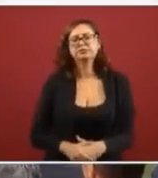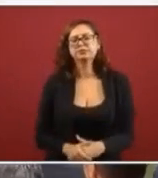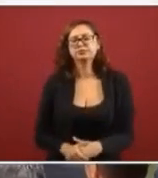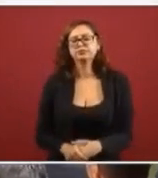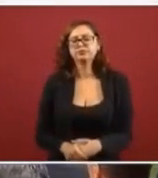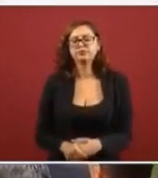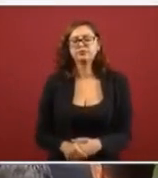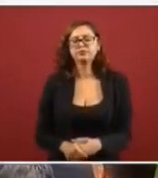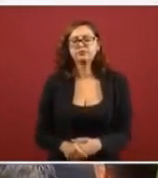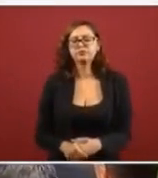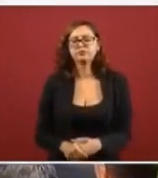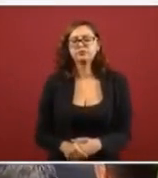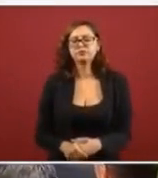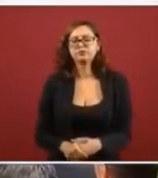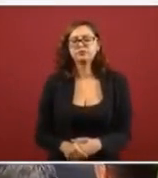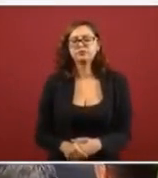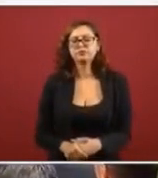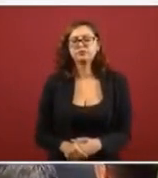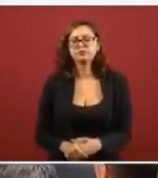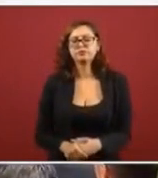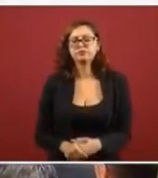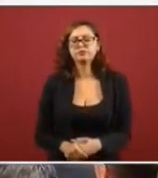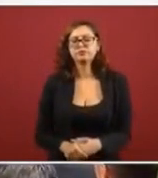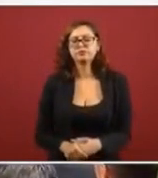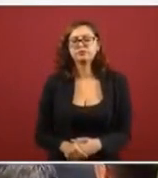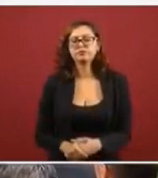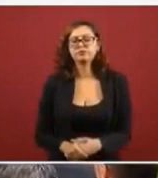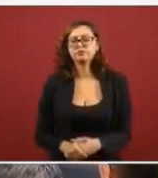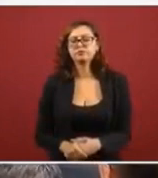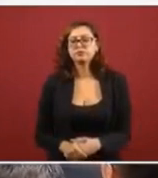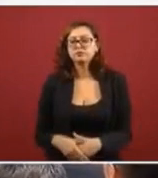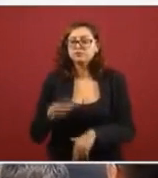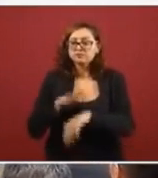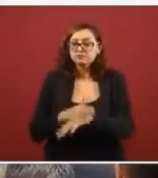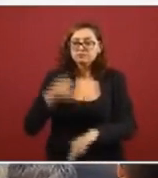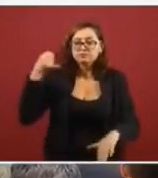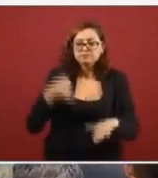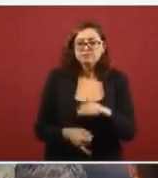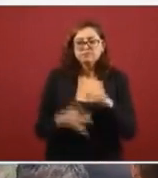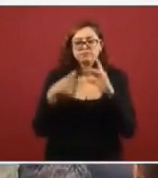and precisely even more